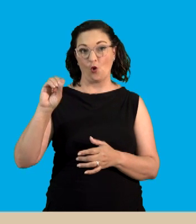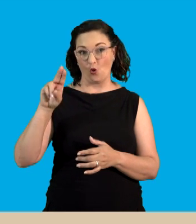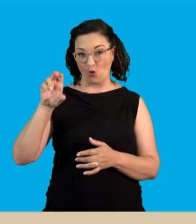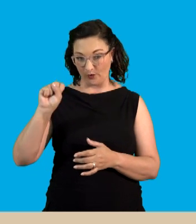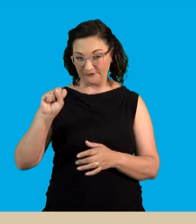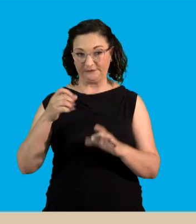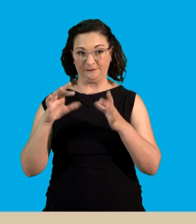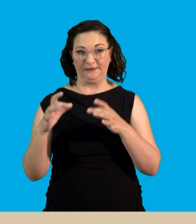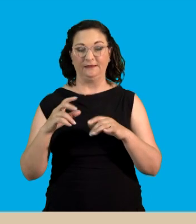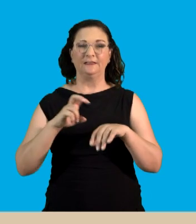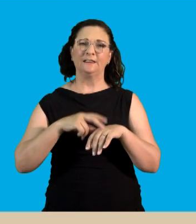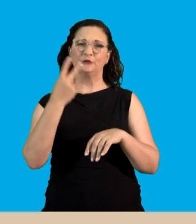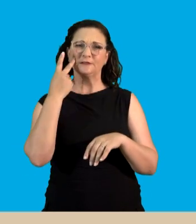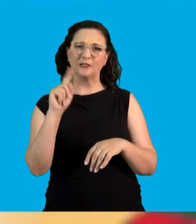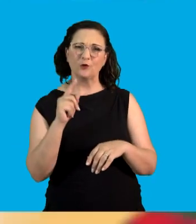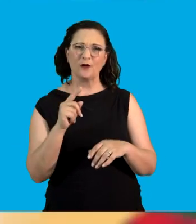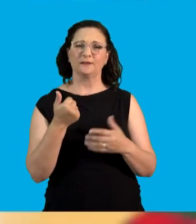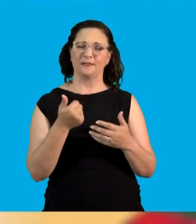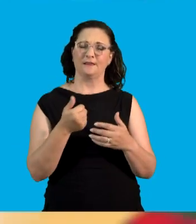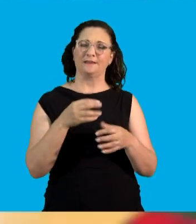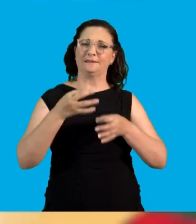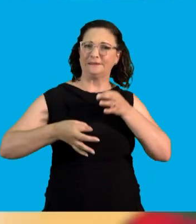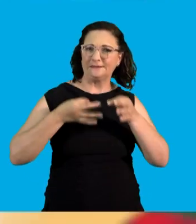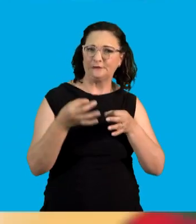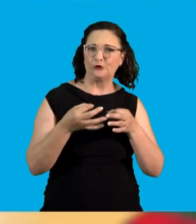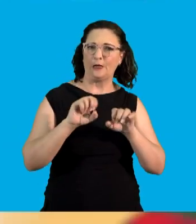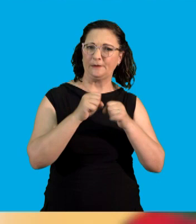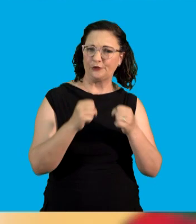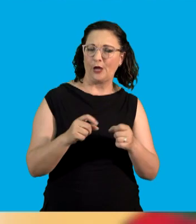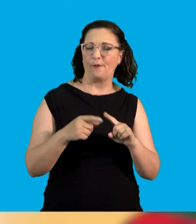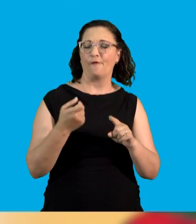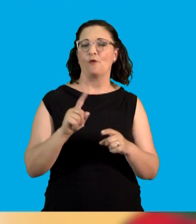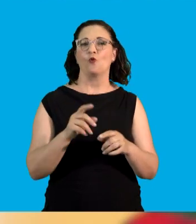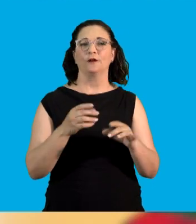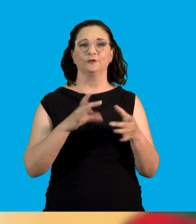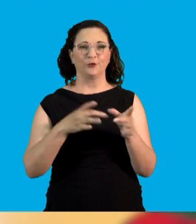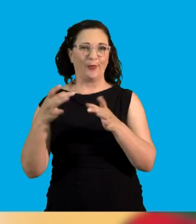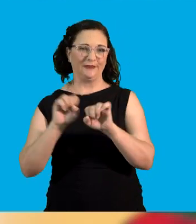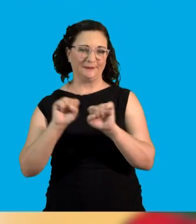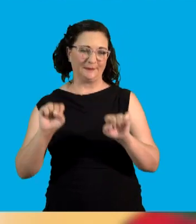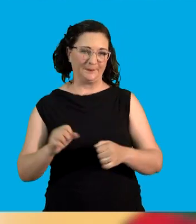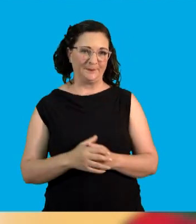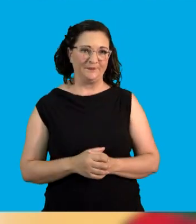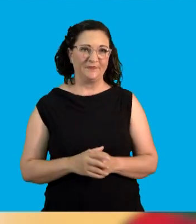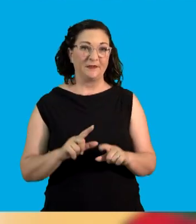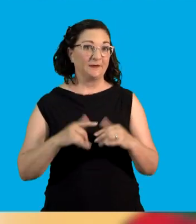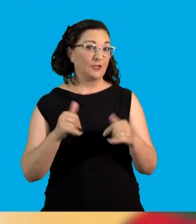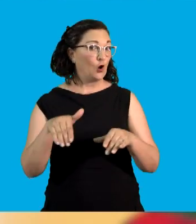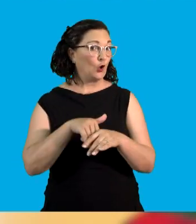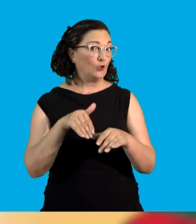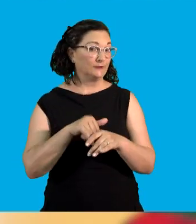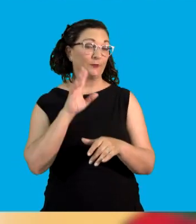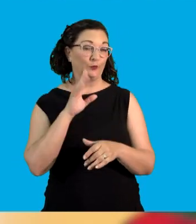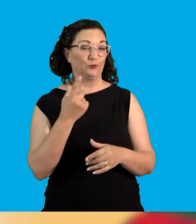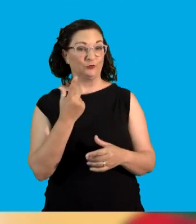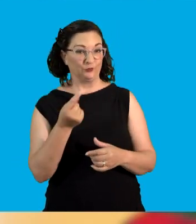our solar system. Now, in order for us to be able to achieve our lesson objectives, the following is the concepts that we are